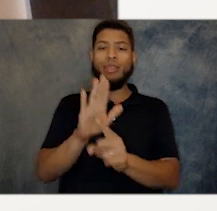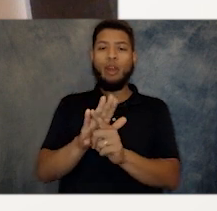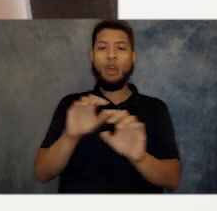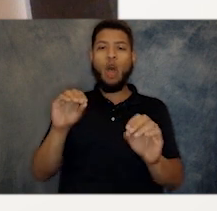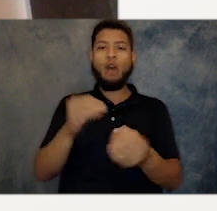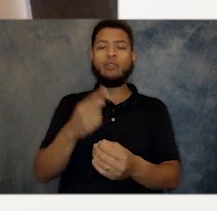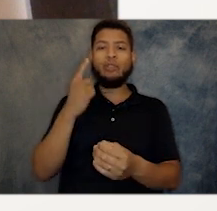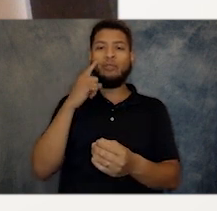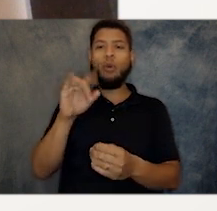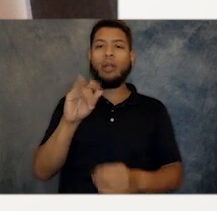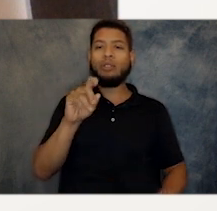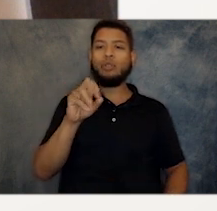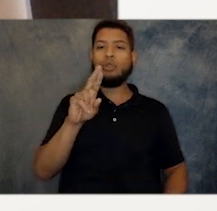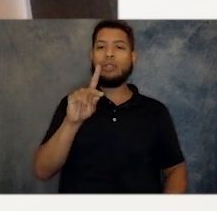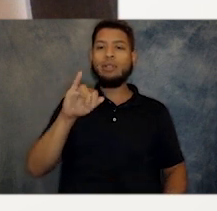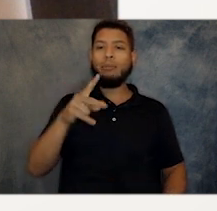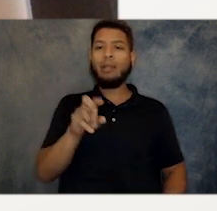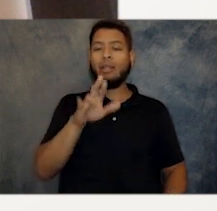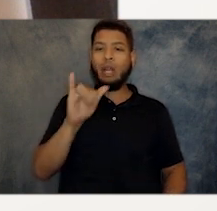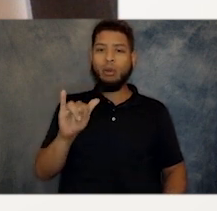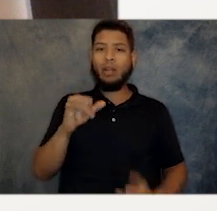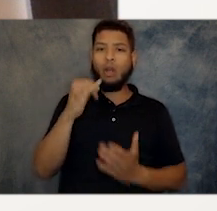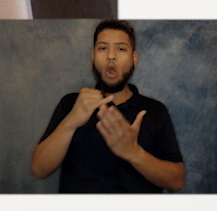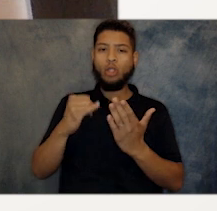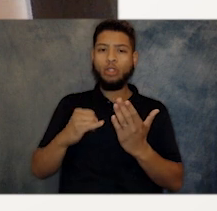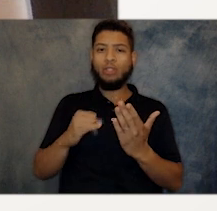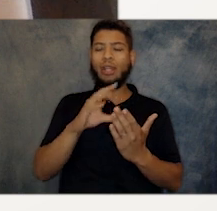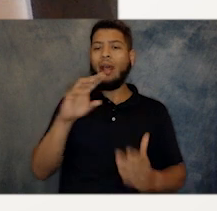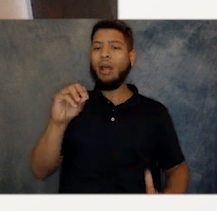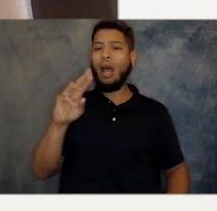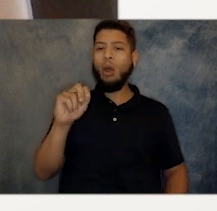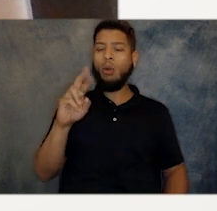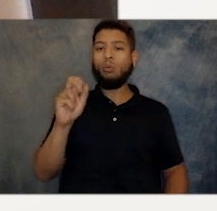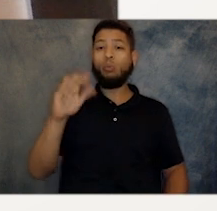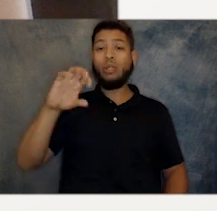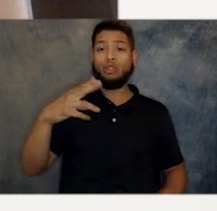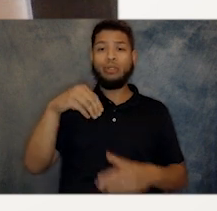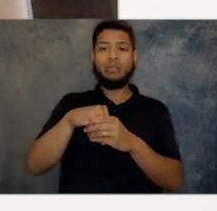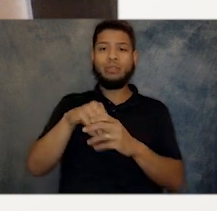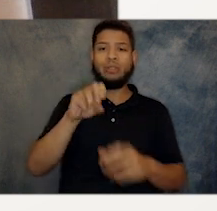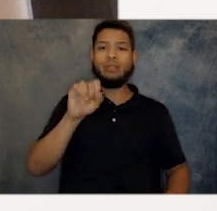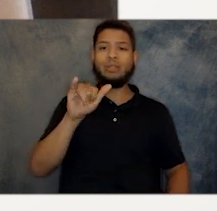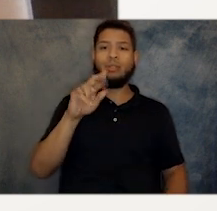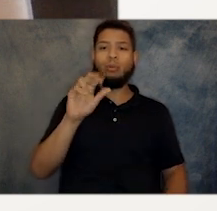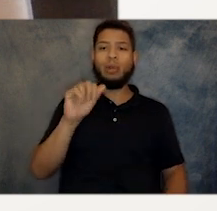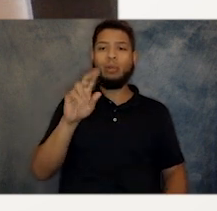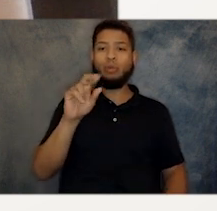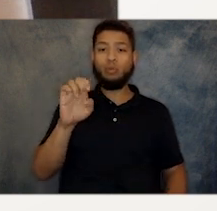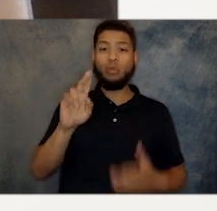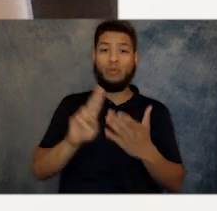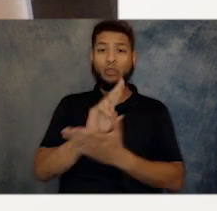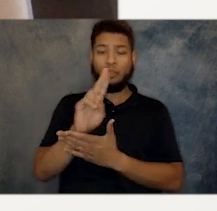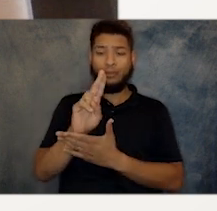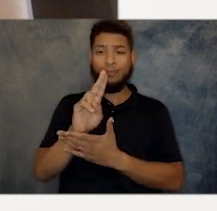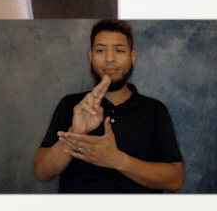Arts and the Office of Interdisciplinary Programs and Outreach in the Burton Blatt Institute at Syracuse University,